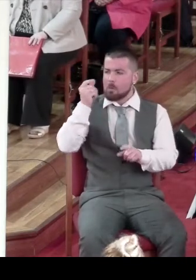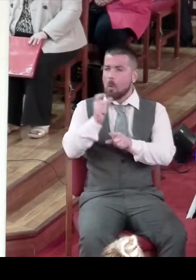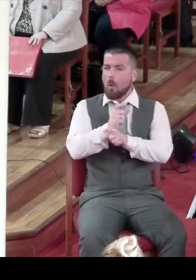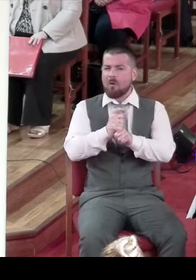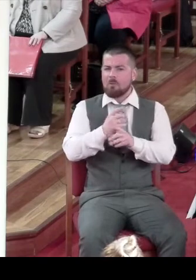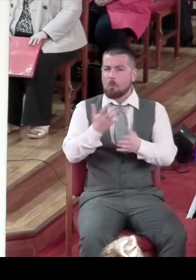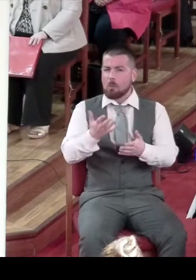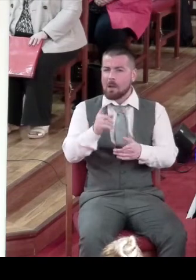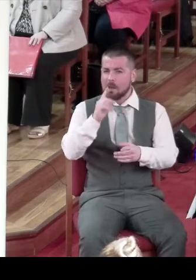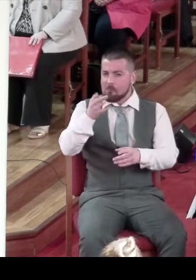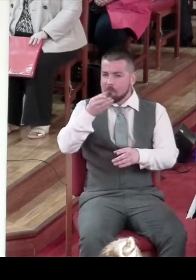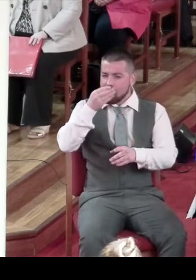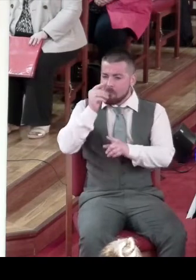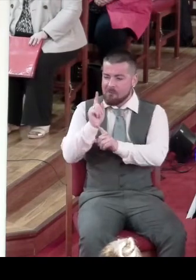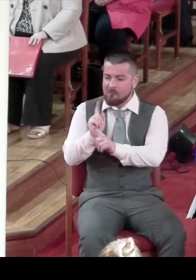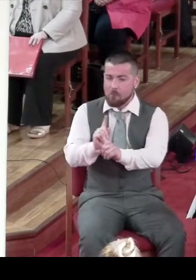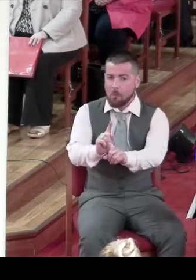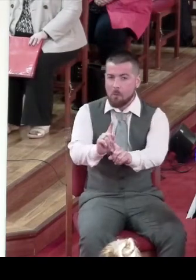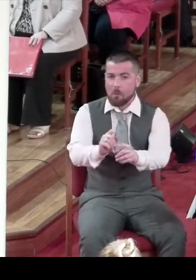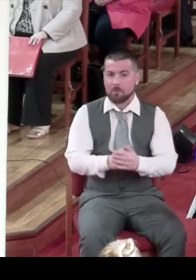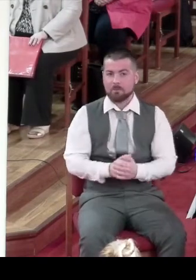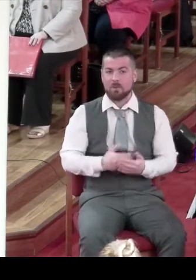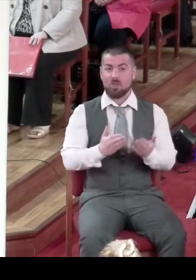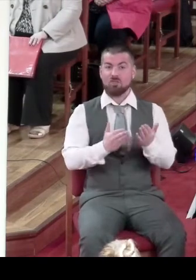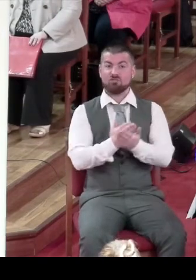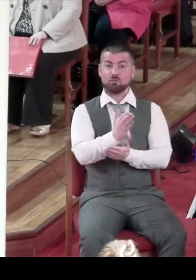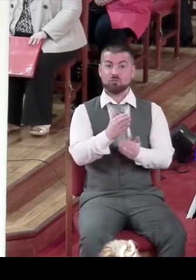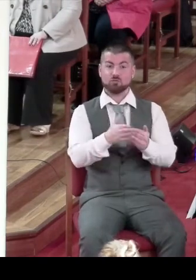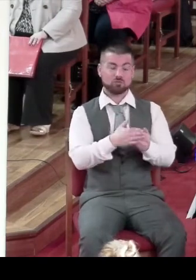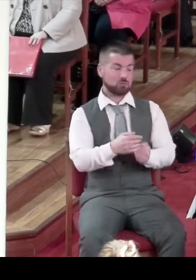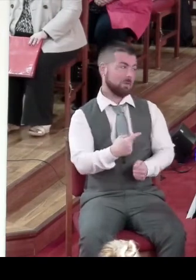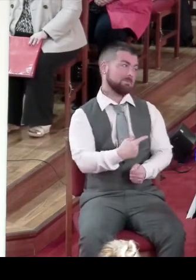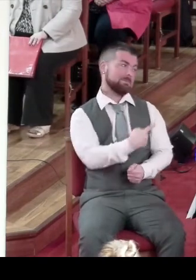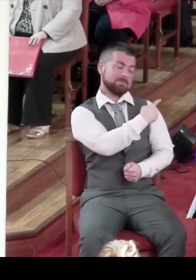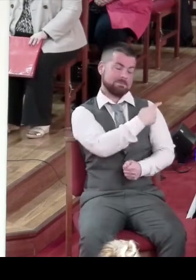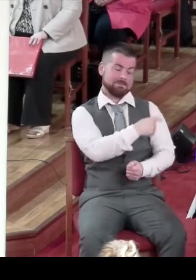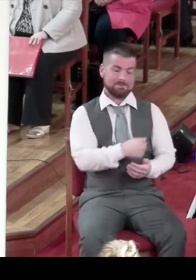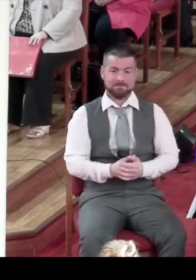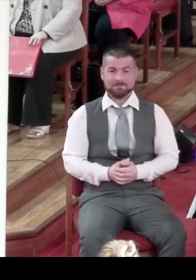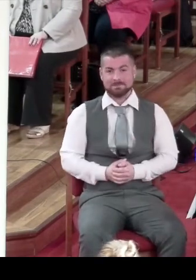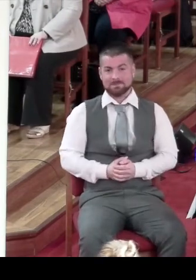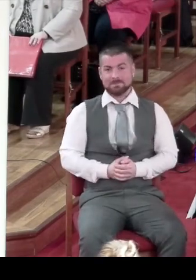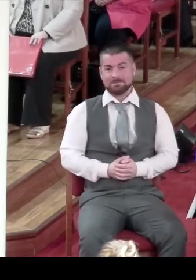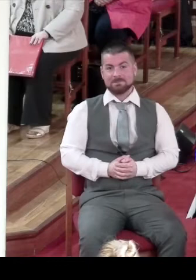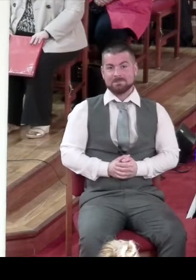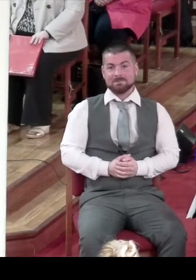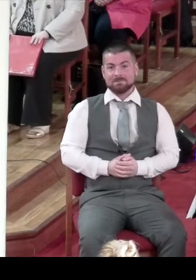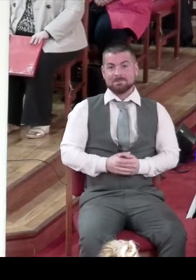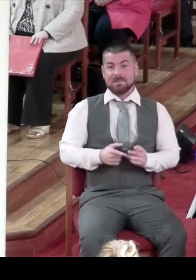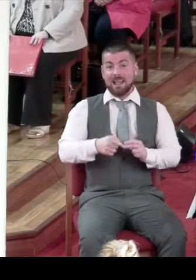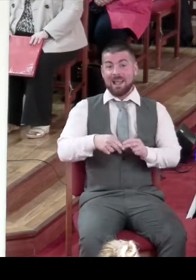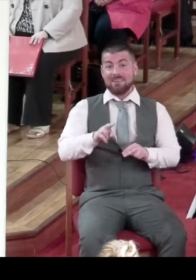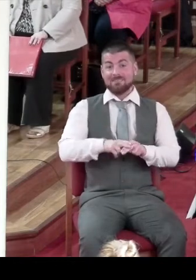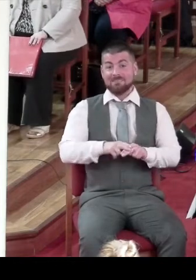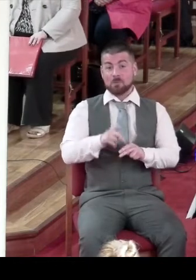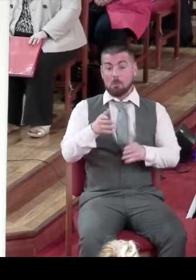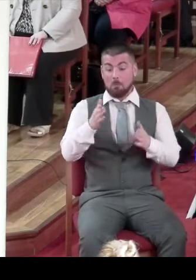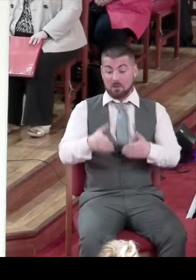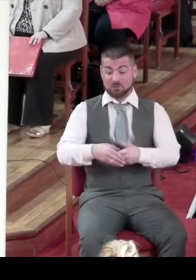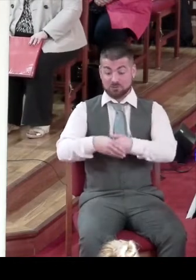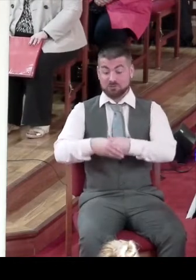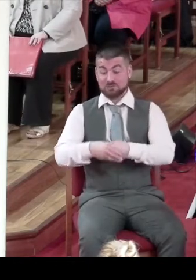No. Go through this door, right to the end of the corridor, or if you have to insist on shaking my hand, through the front